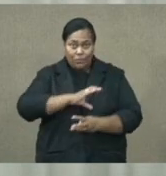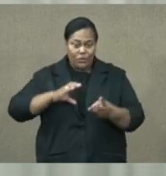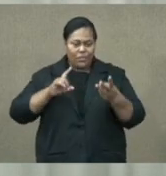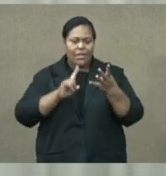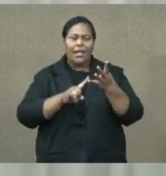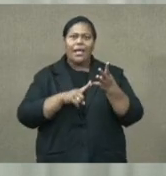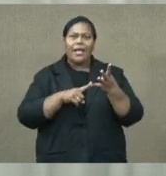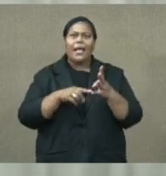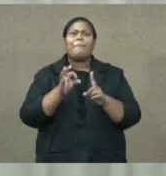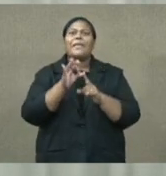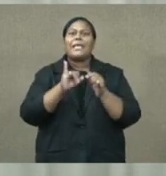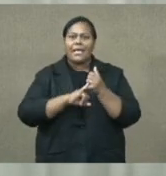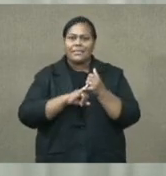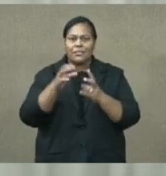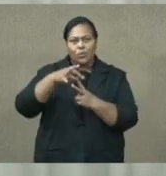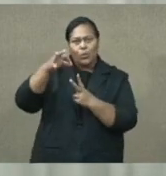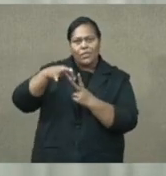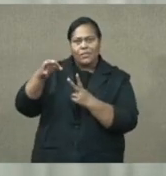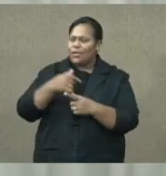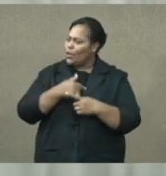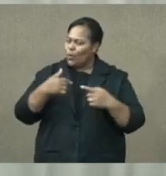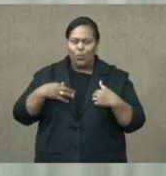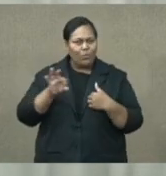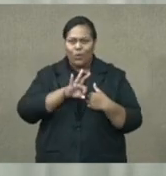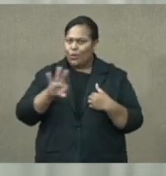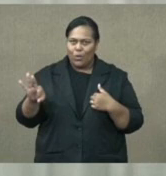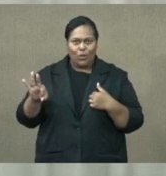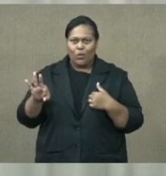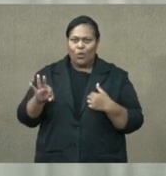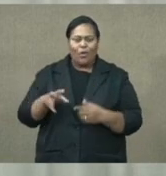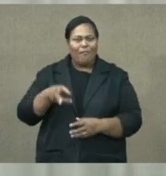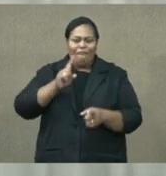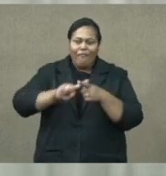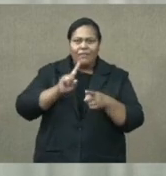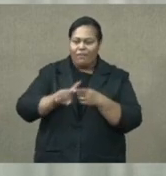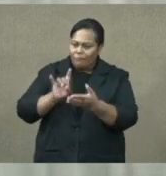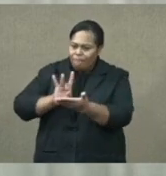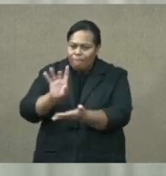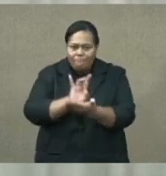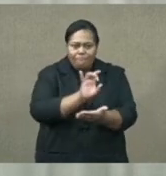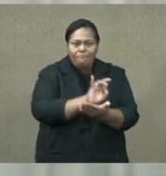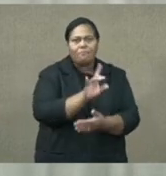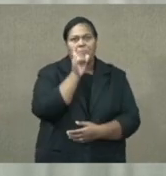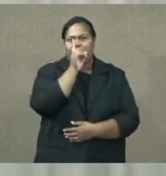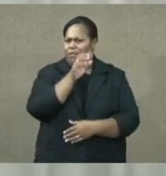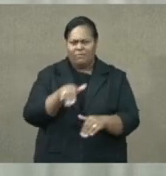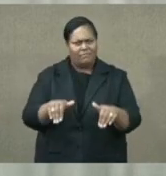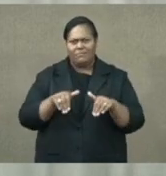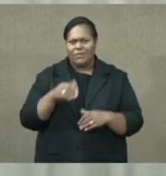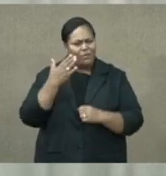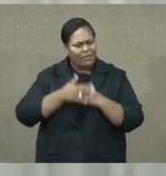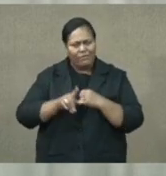secretaries. We do not want to take the drastic step of terminating incumbents. We do that